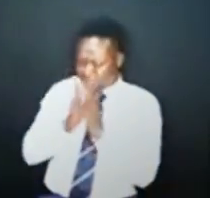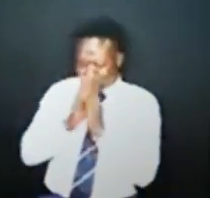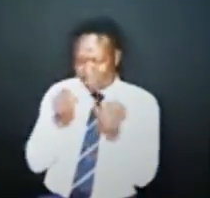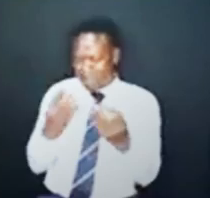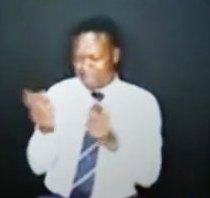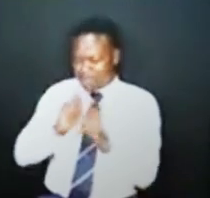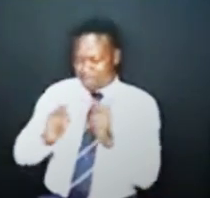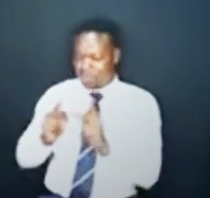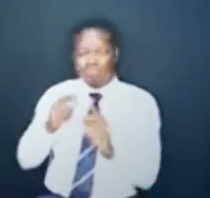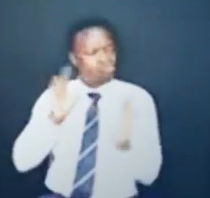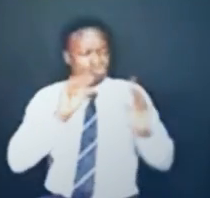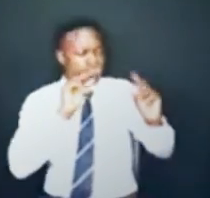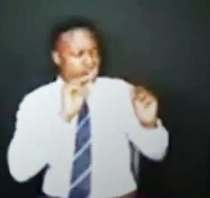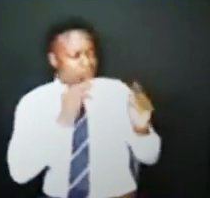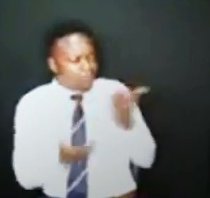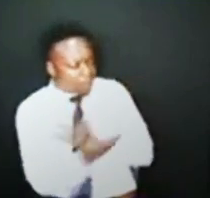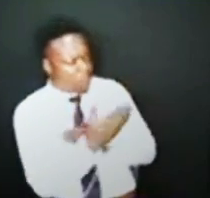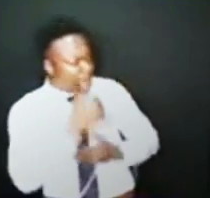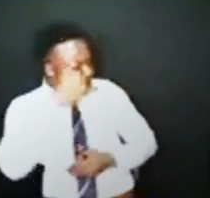at church.